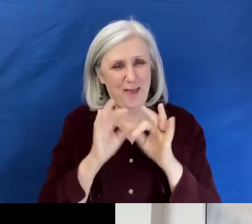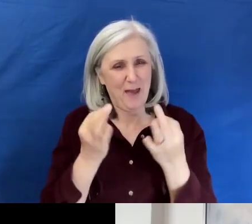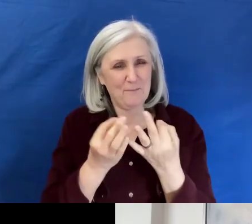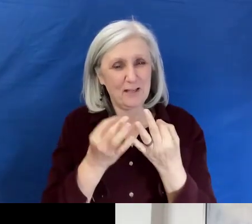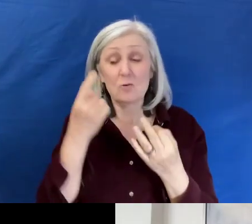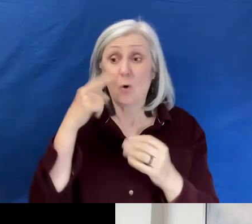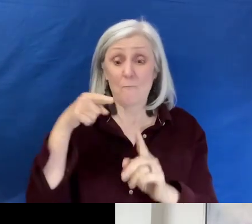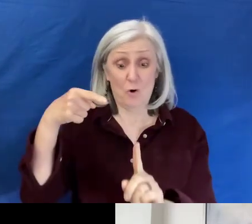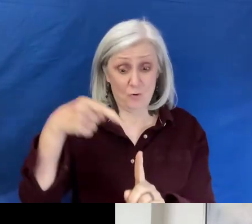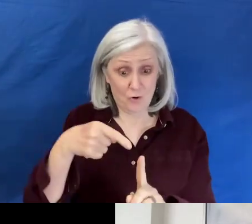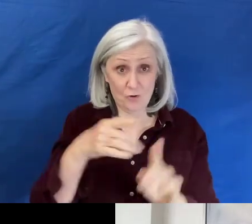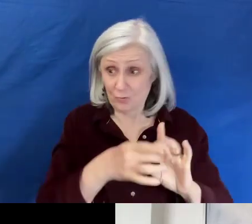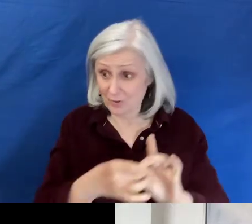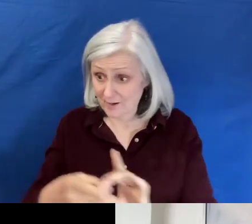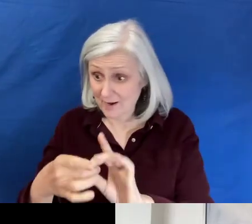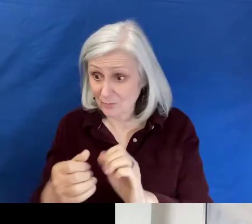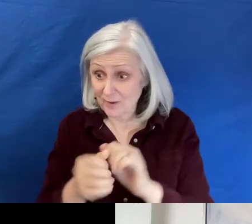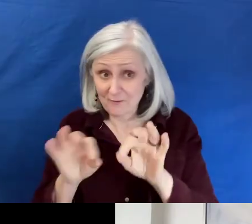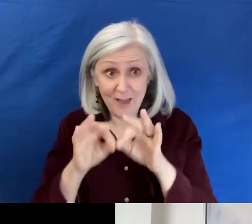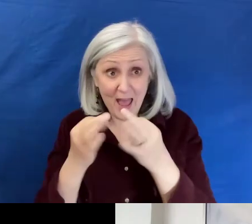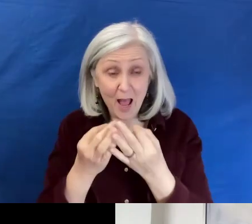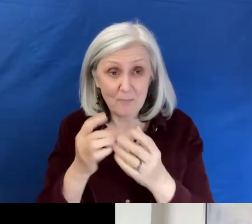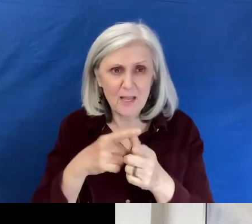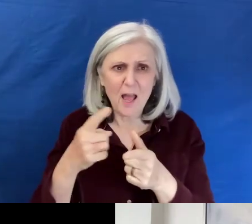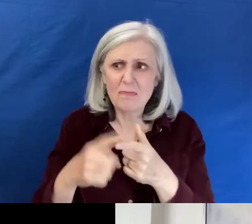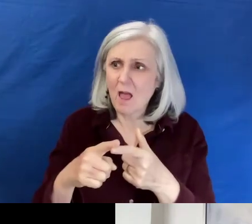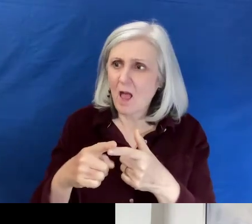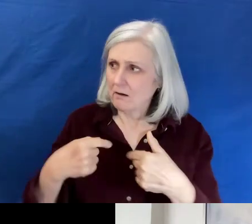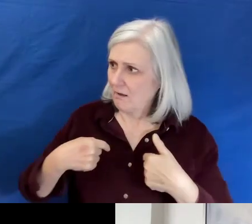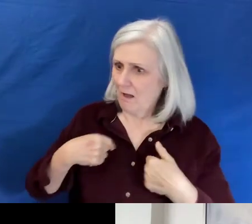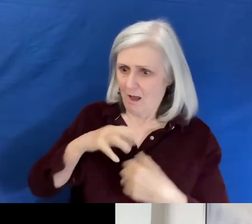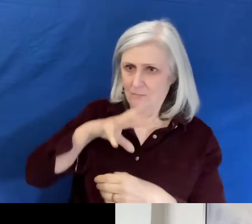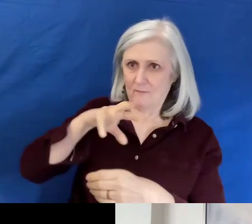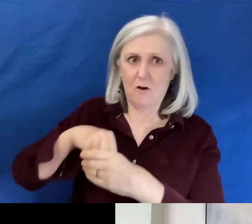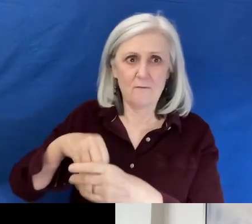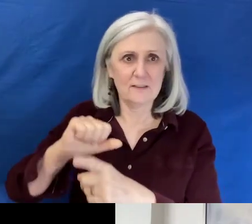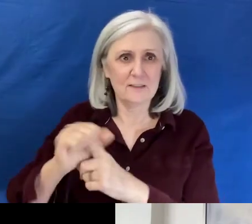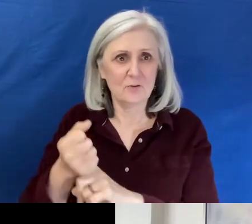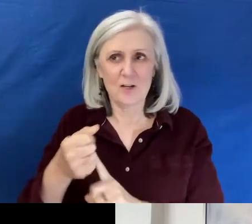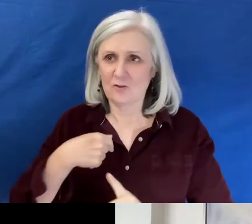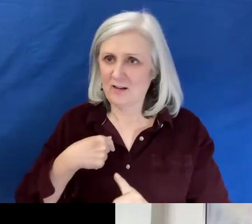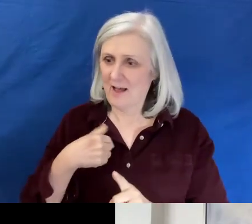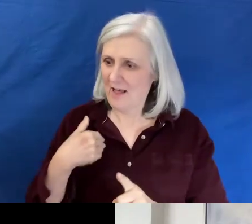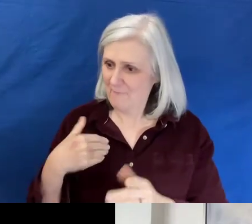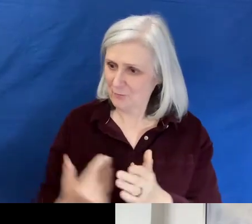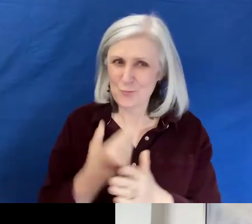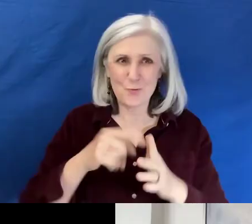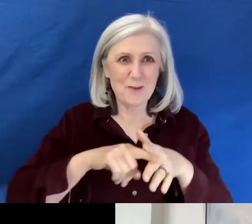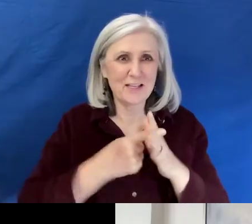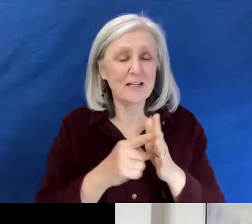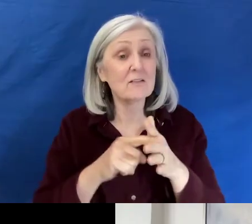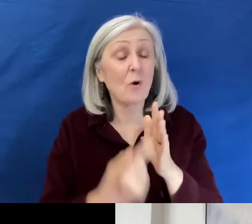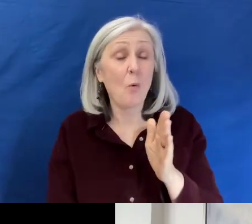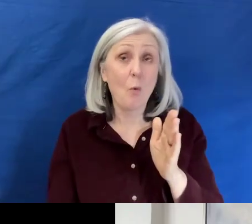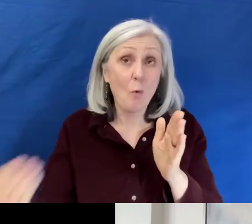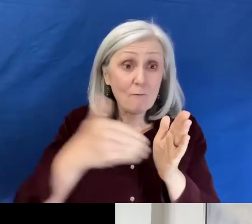for her to go and connect with her family and then find herself in a scenario where she gets a new beginning and she gets to start over in a